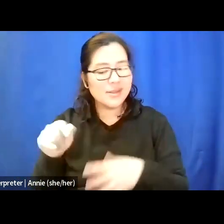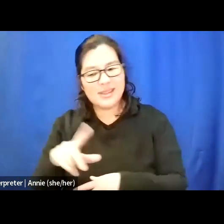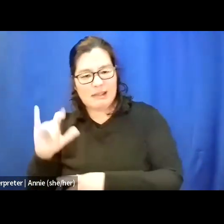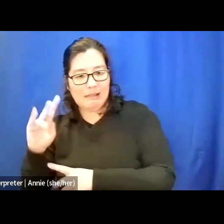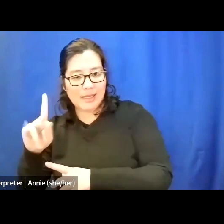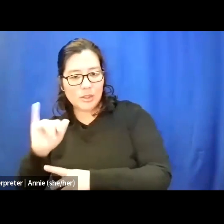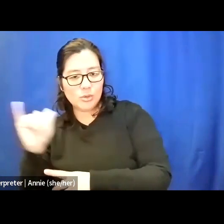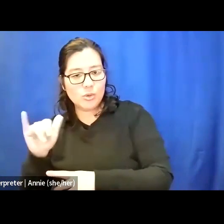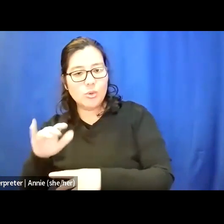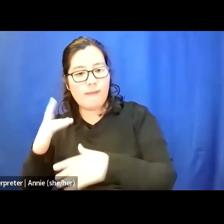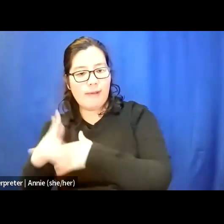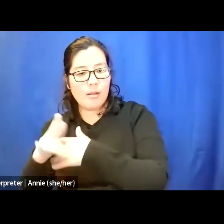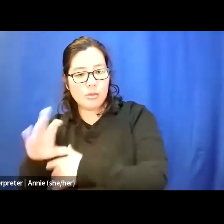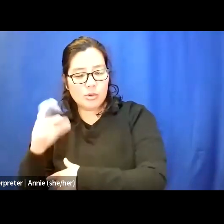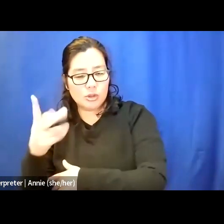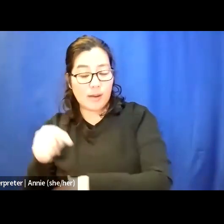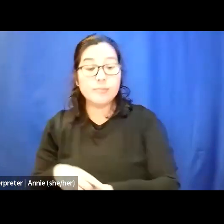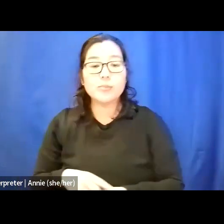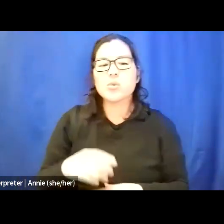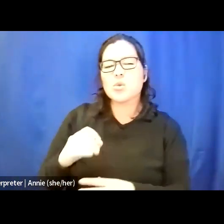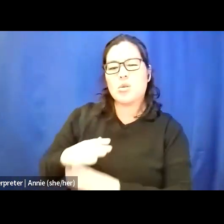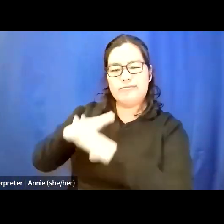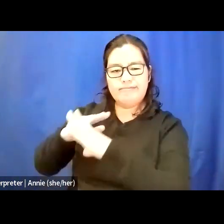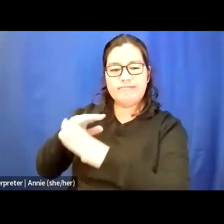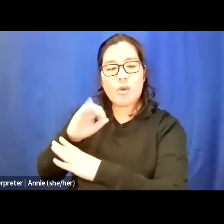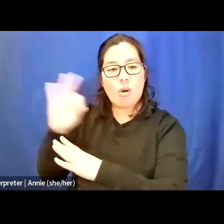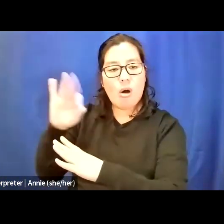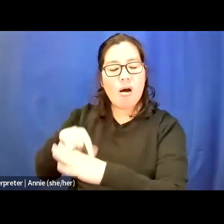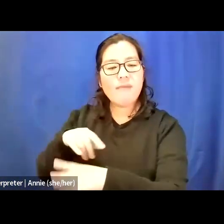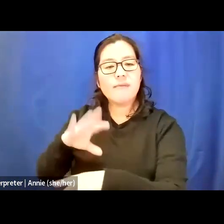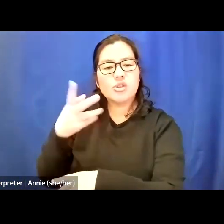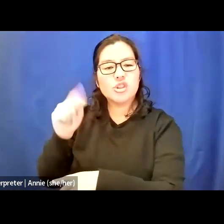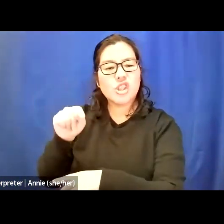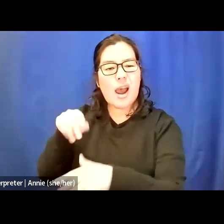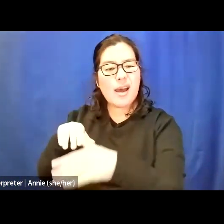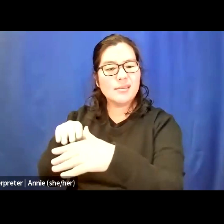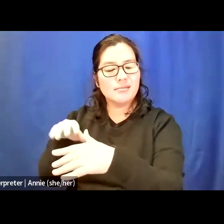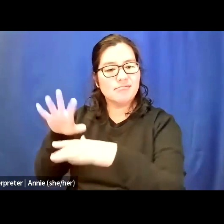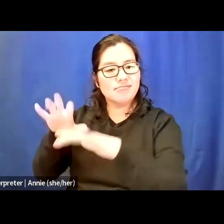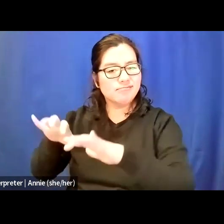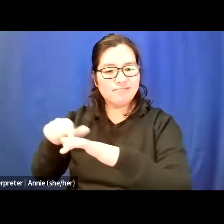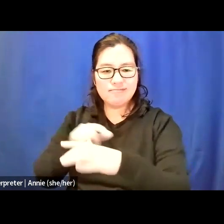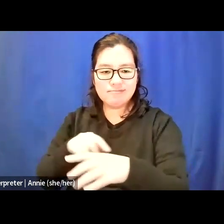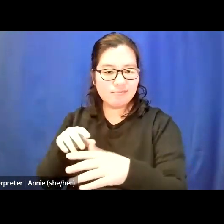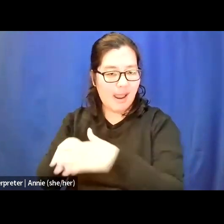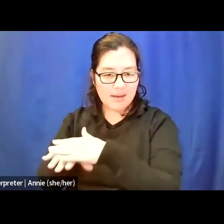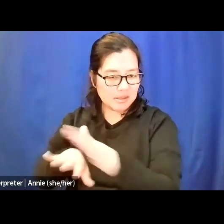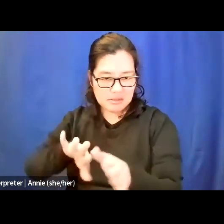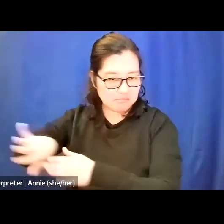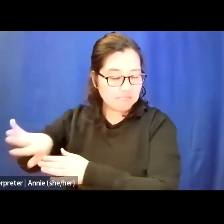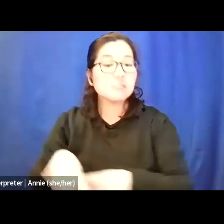we've turned off attendee communication through the chat in order to improve access. But please use